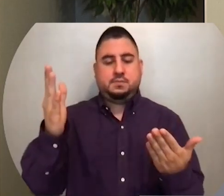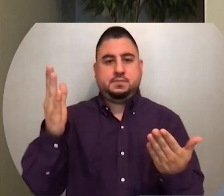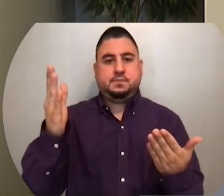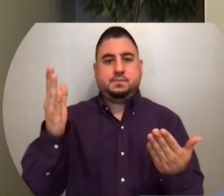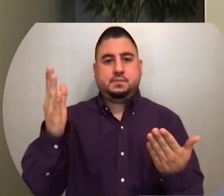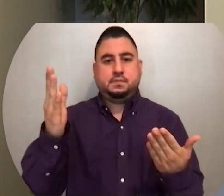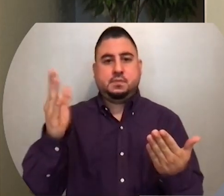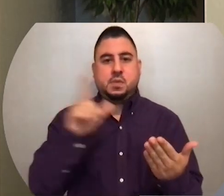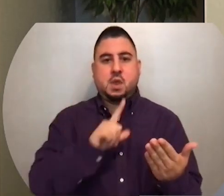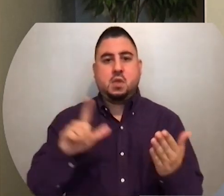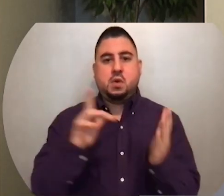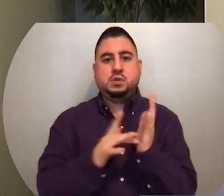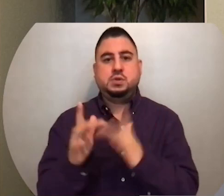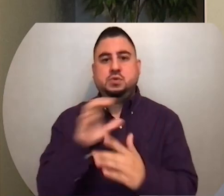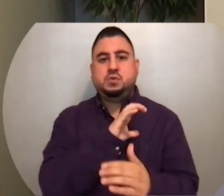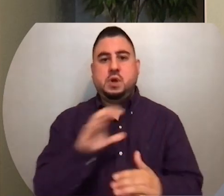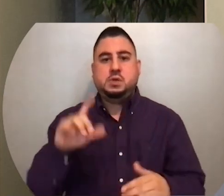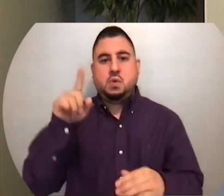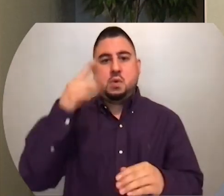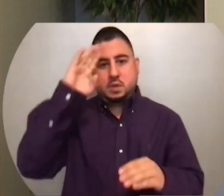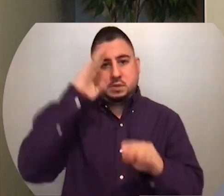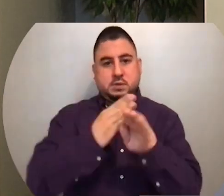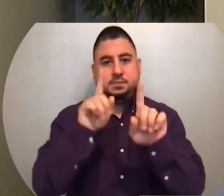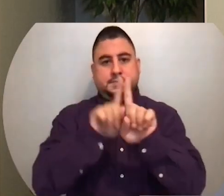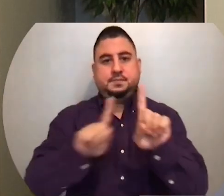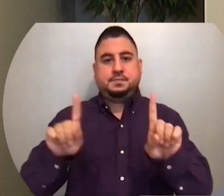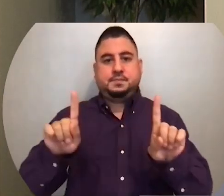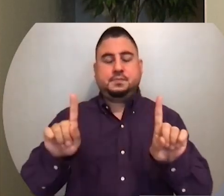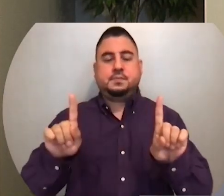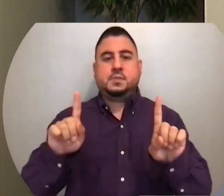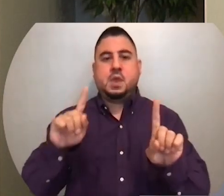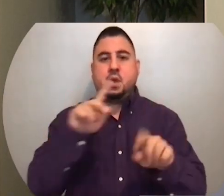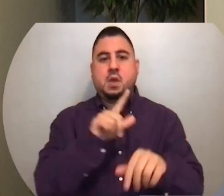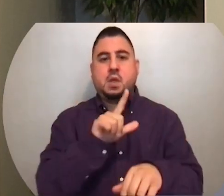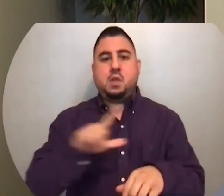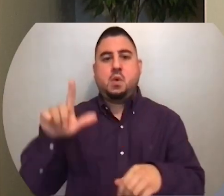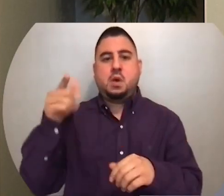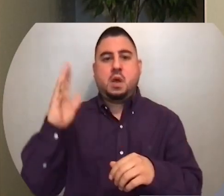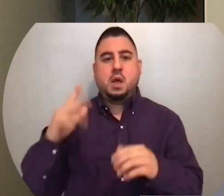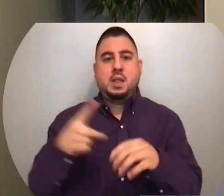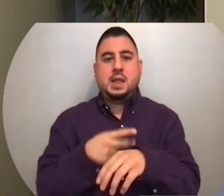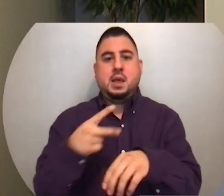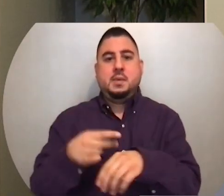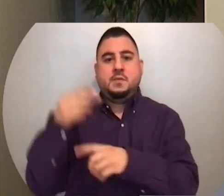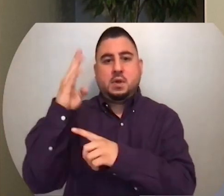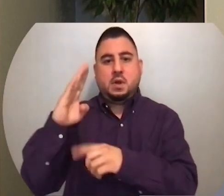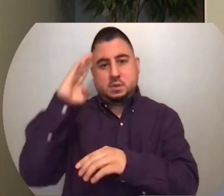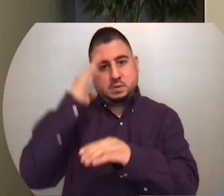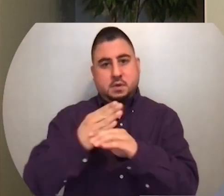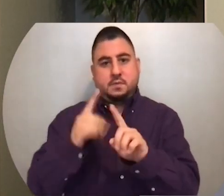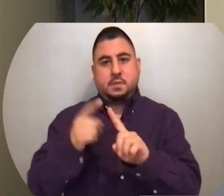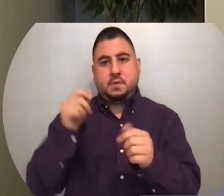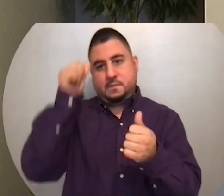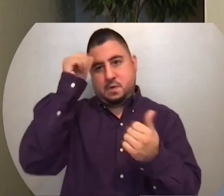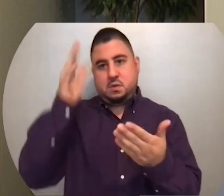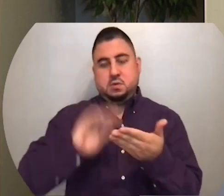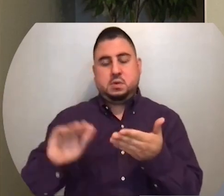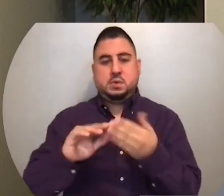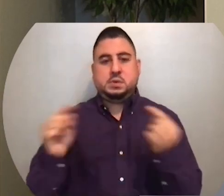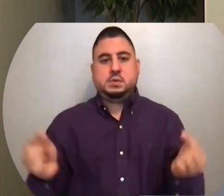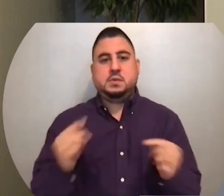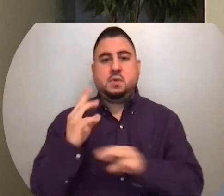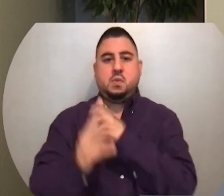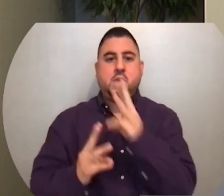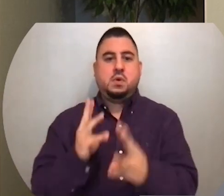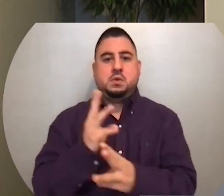Father, Lord Jesus Christ, only begotten Son, Lord God, Lamb of God, Son of the Father, you take away